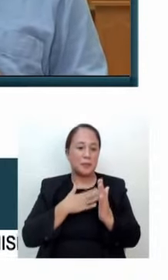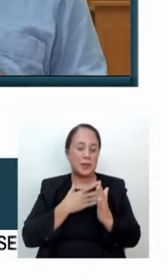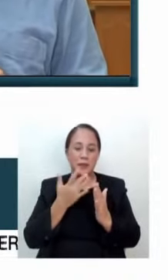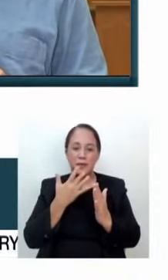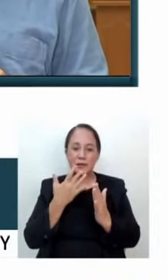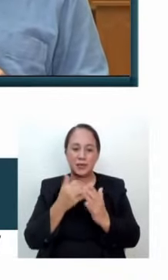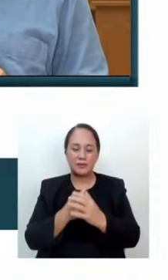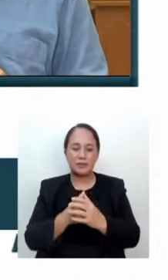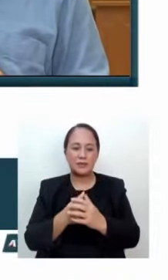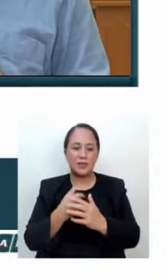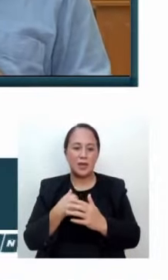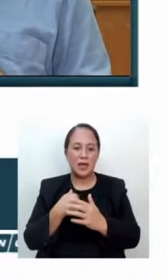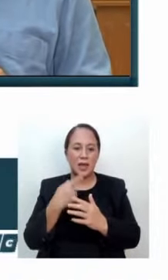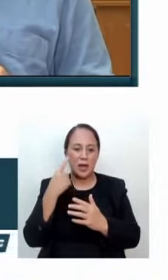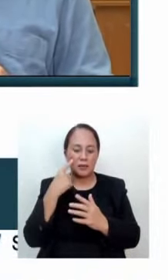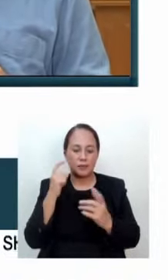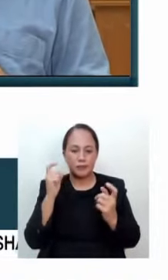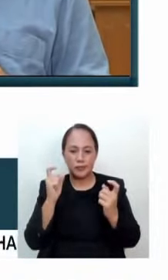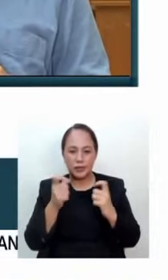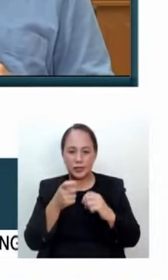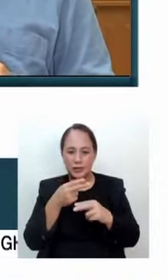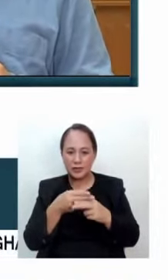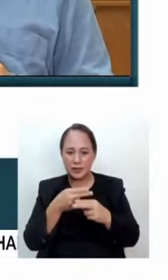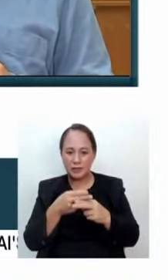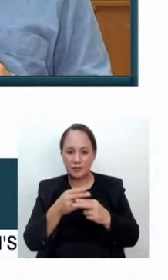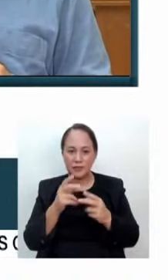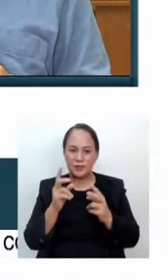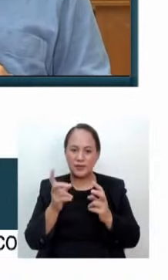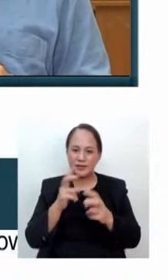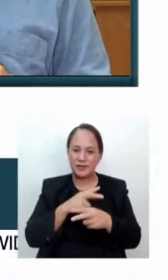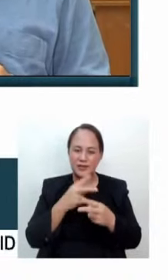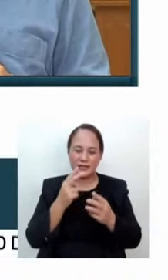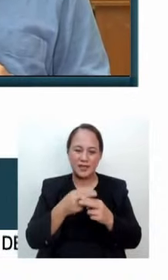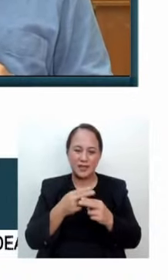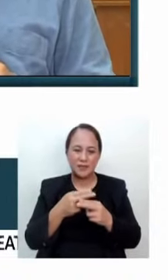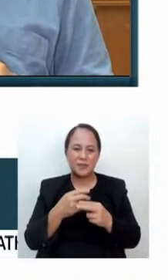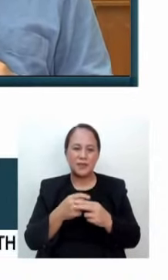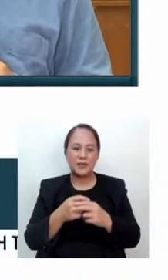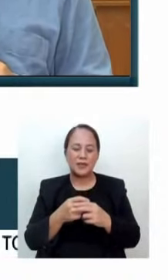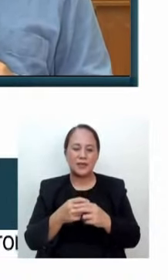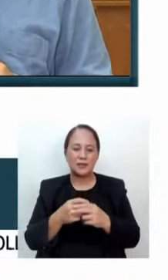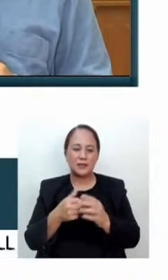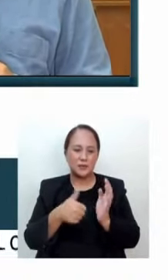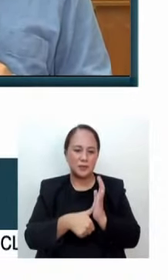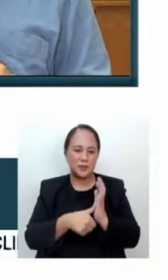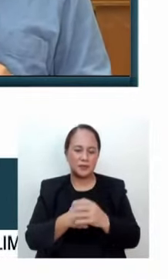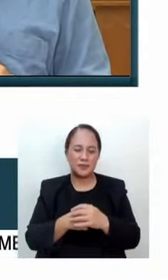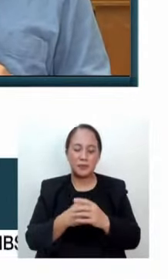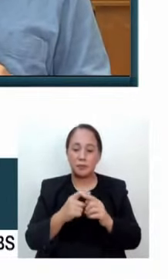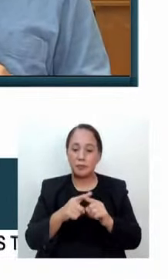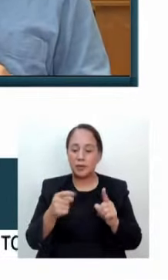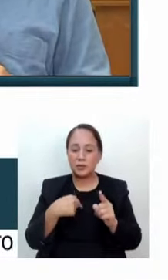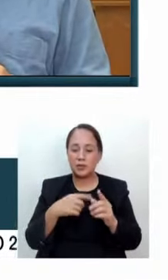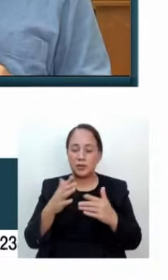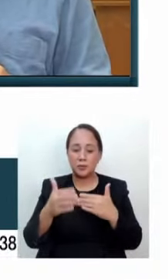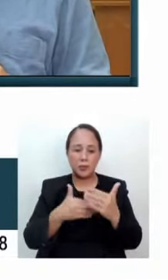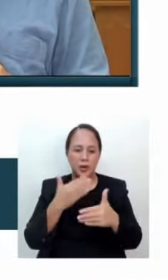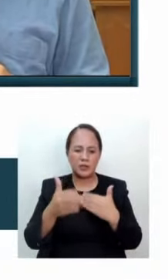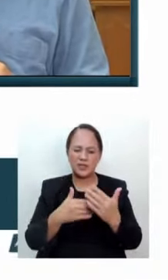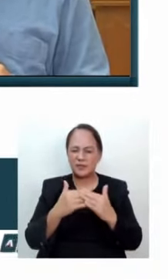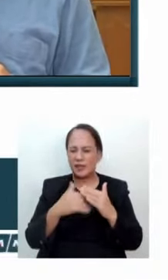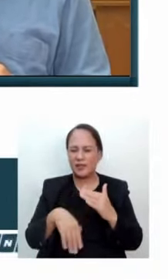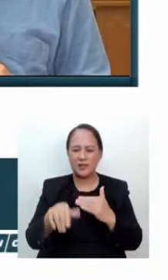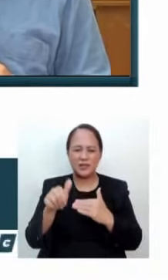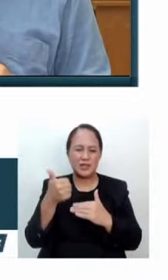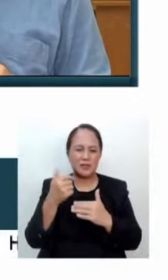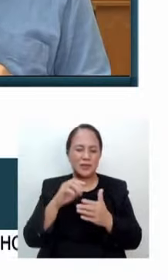course, I had to switch out a name or two during the time of voting. But the entire process took under 10 minutes,